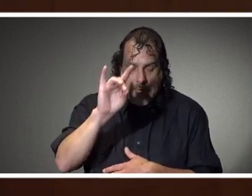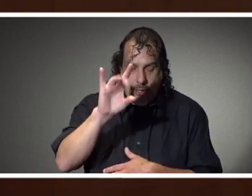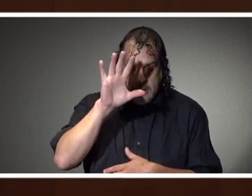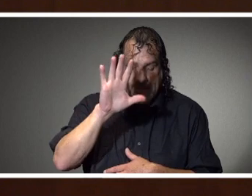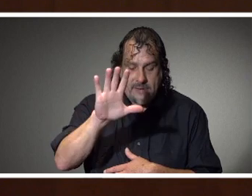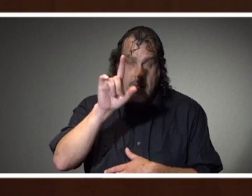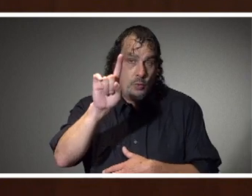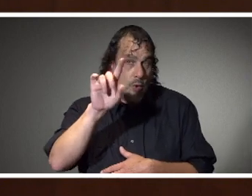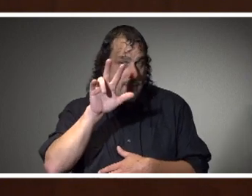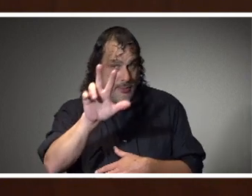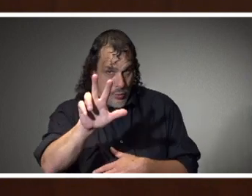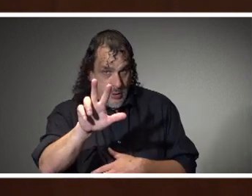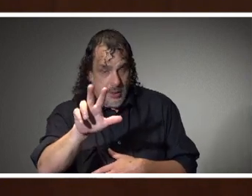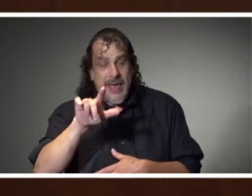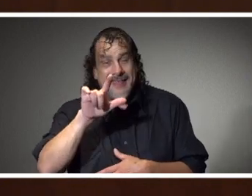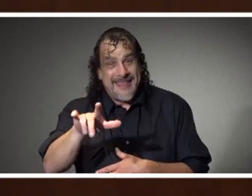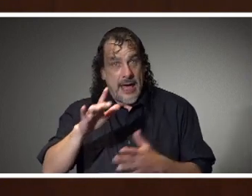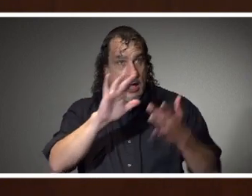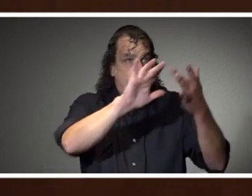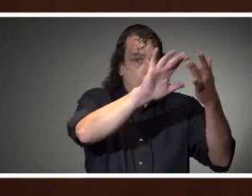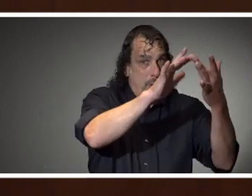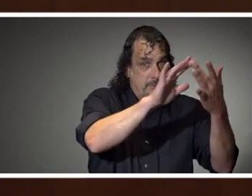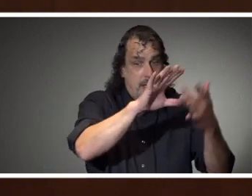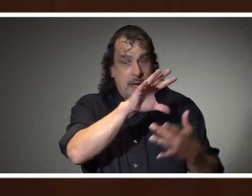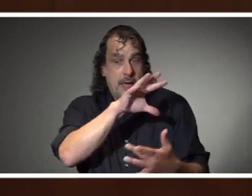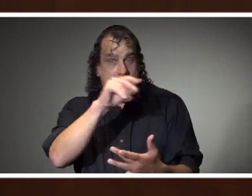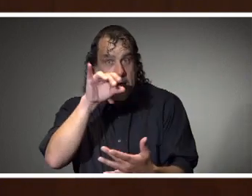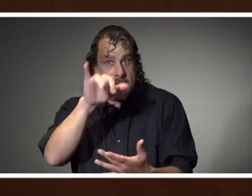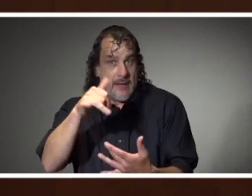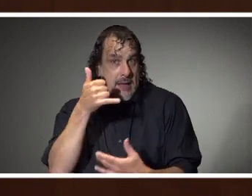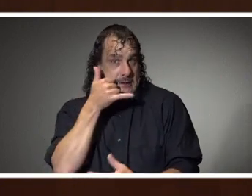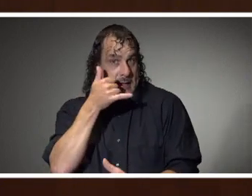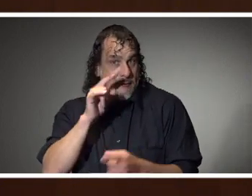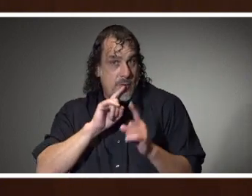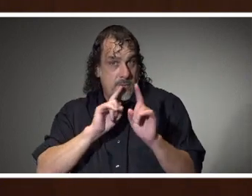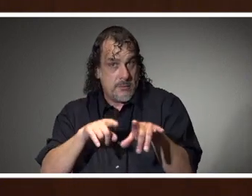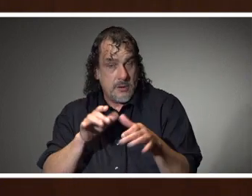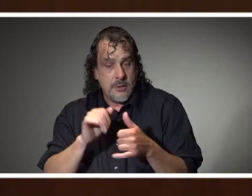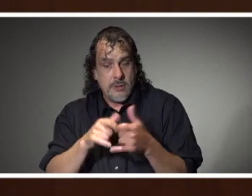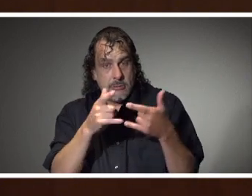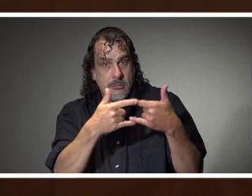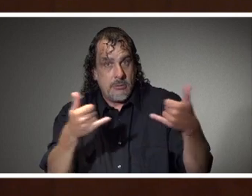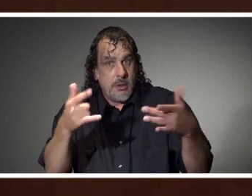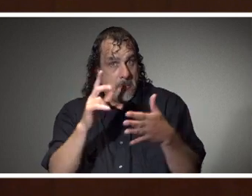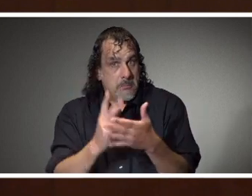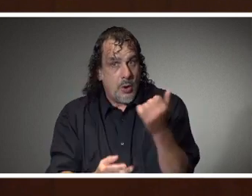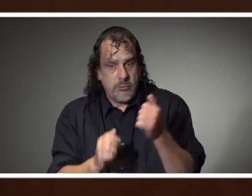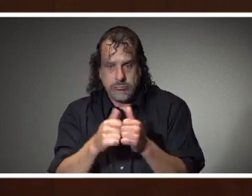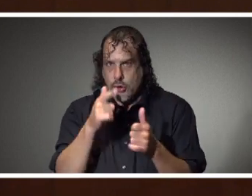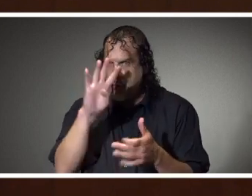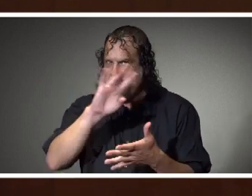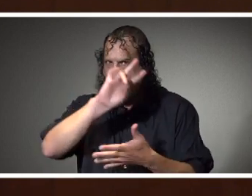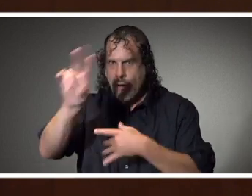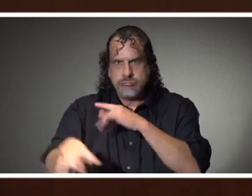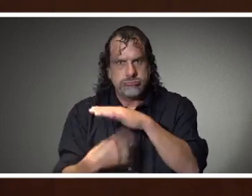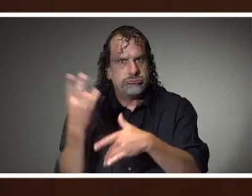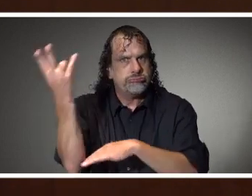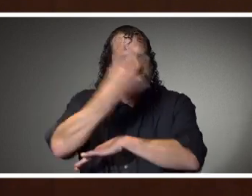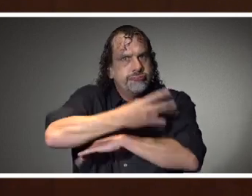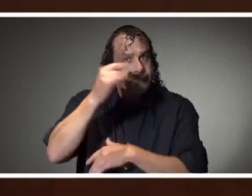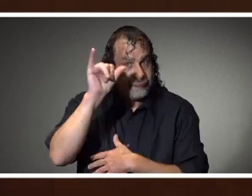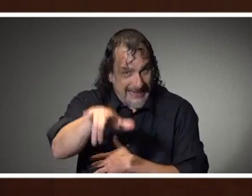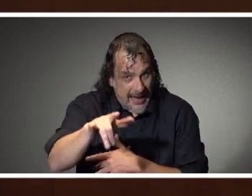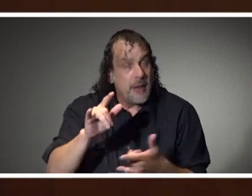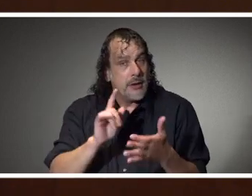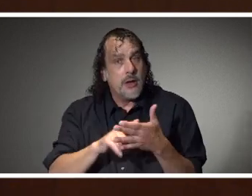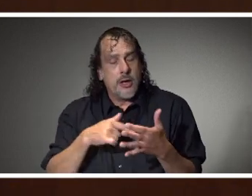1-877-210-8513. That website and that telephone number, that helpline, is available 24 hours a day, 7 days a week to